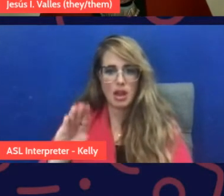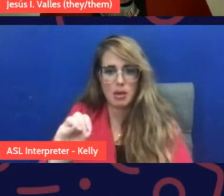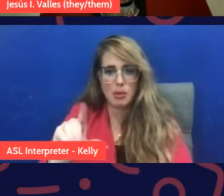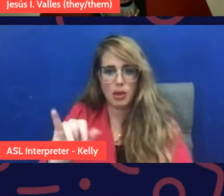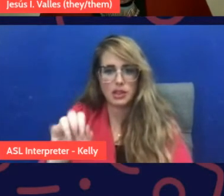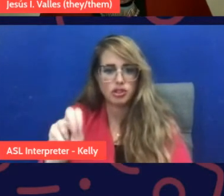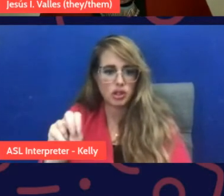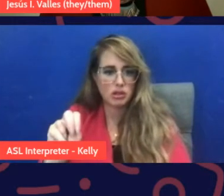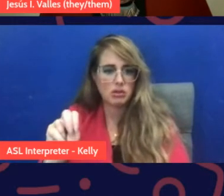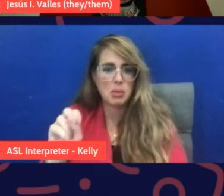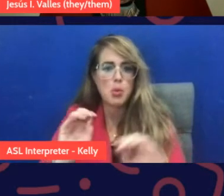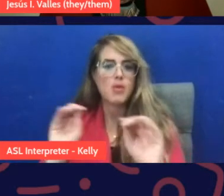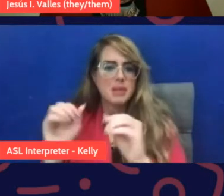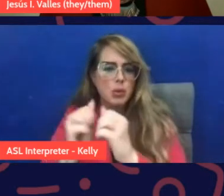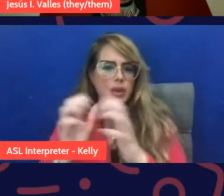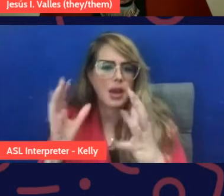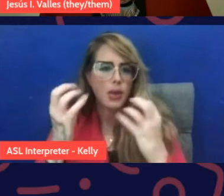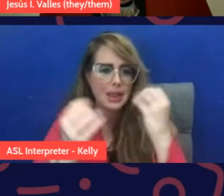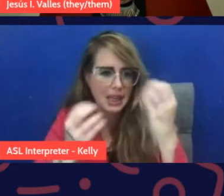considering redemption